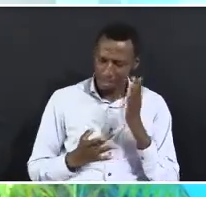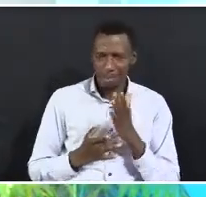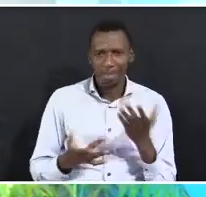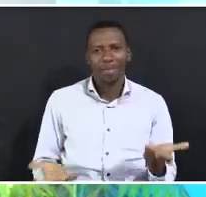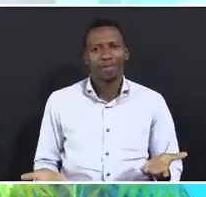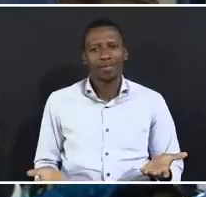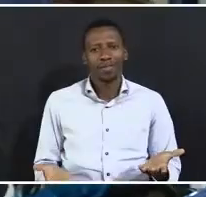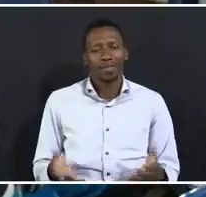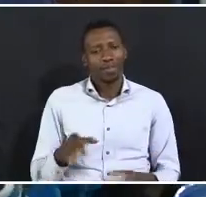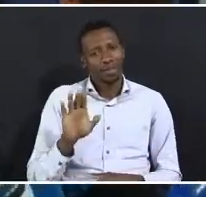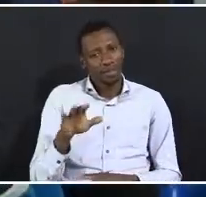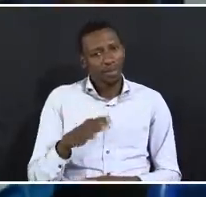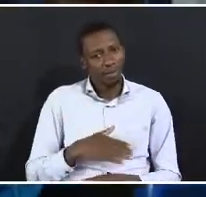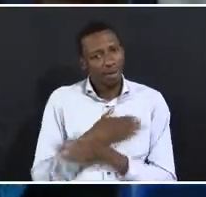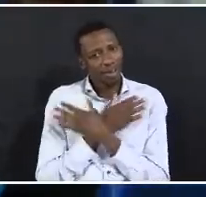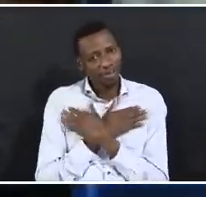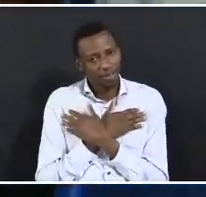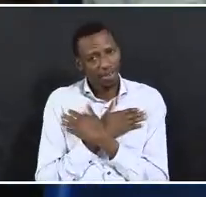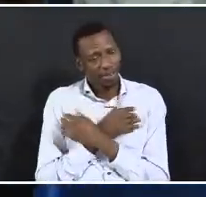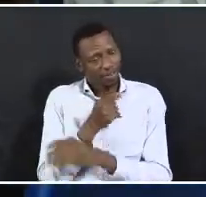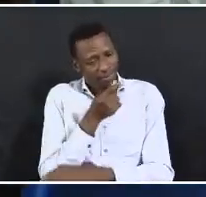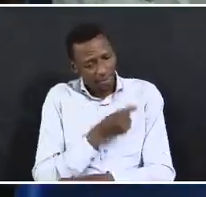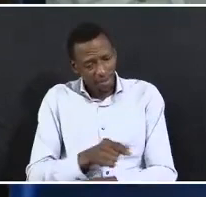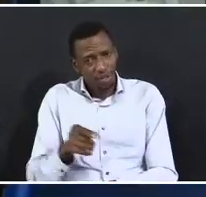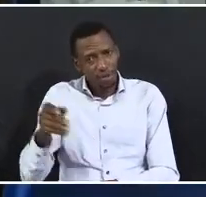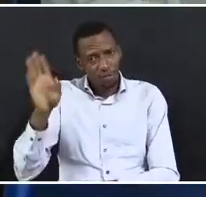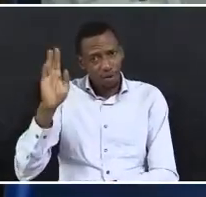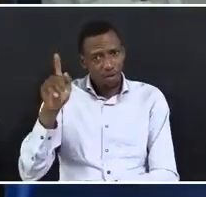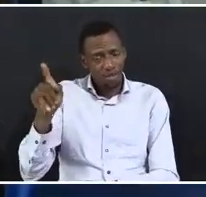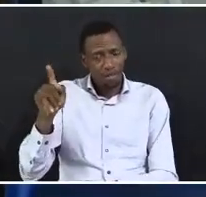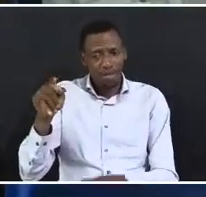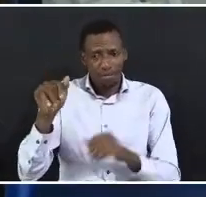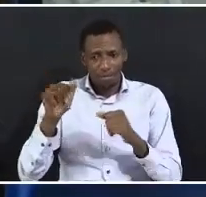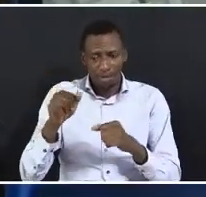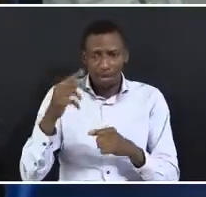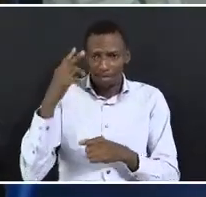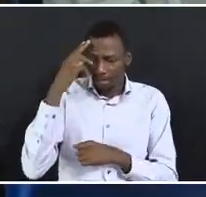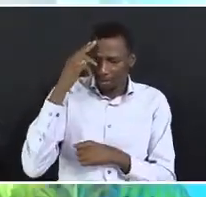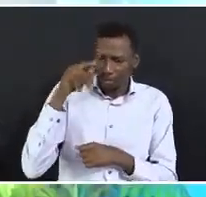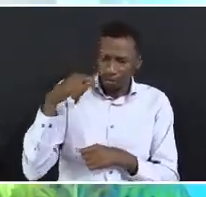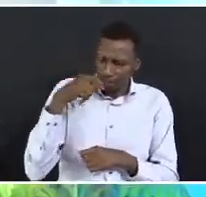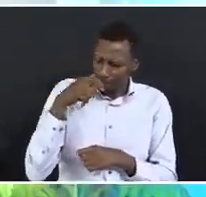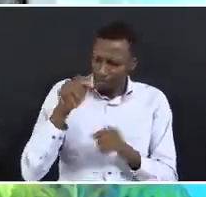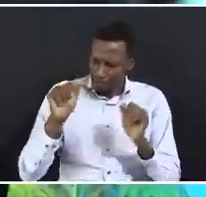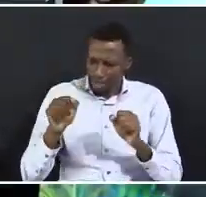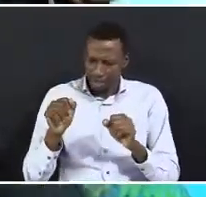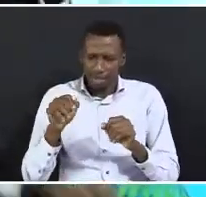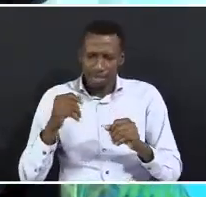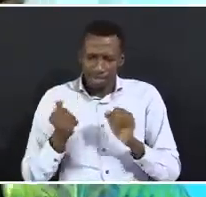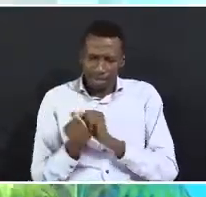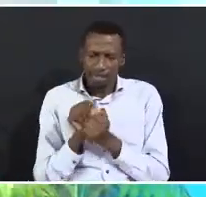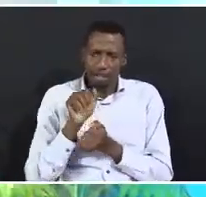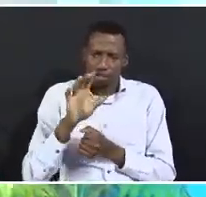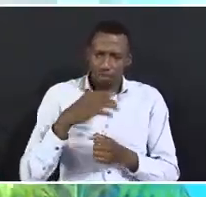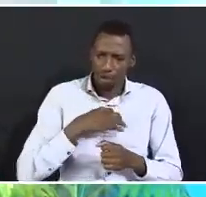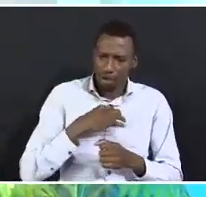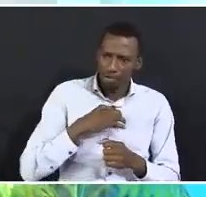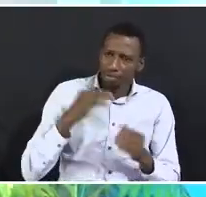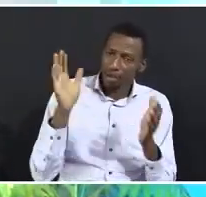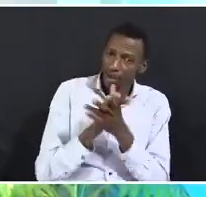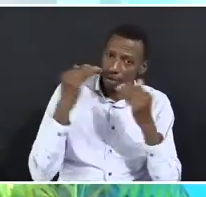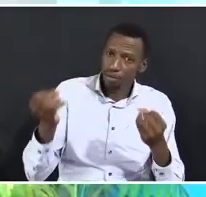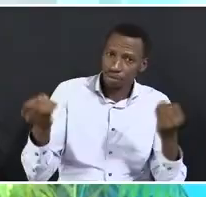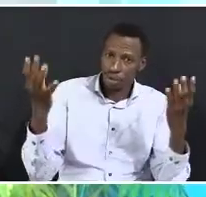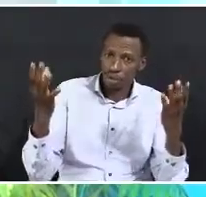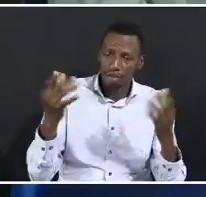My friend, the grace of God can cut your hair, can brush your teeth, and can change your wardrobe. Hallelujah! Grace of